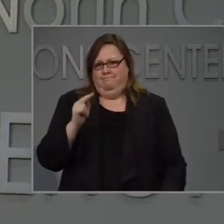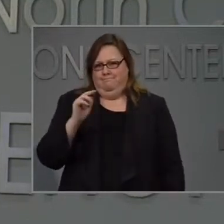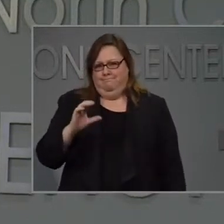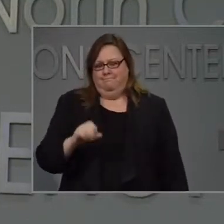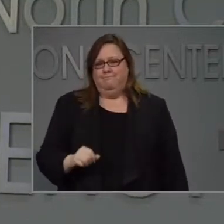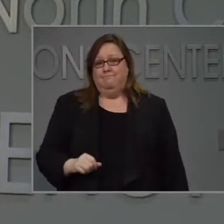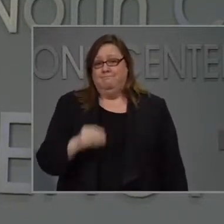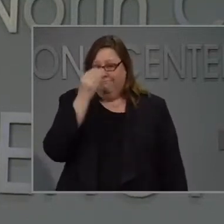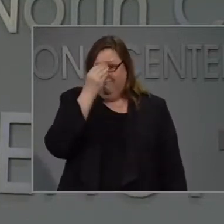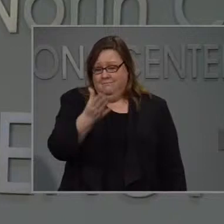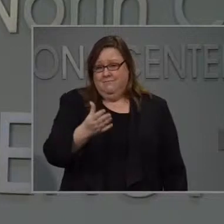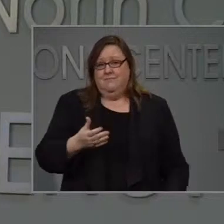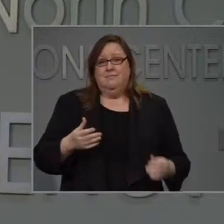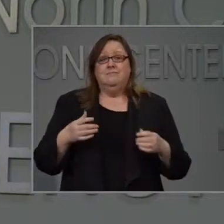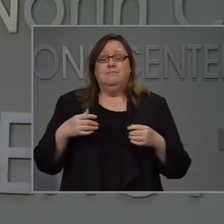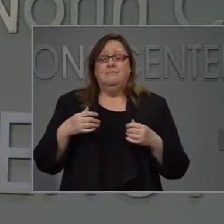have